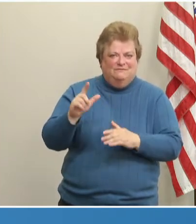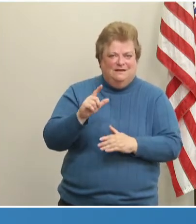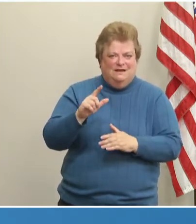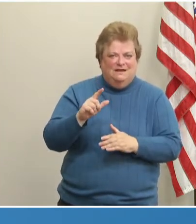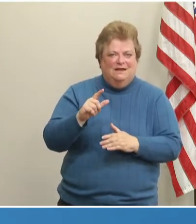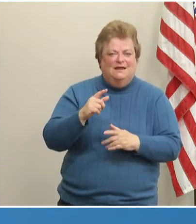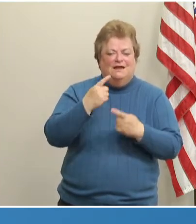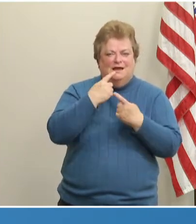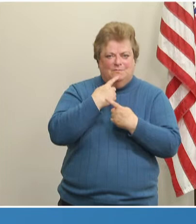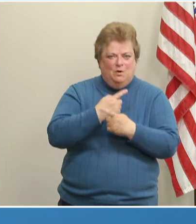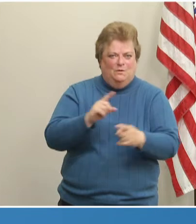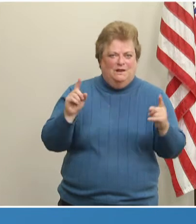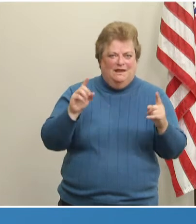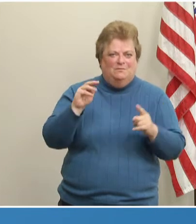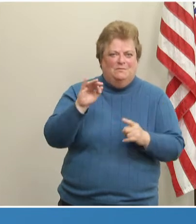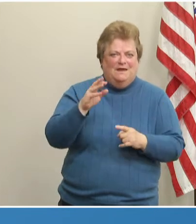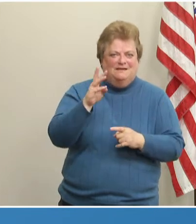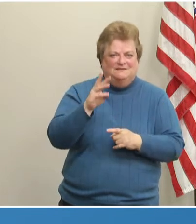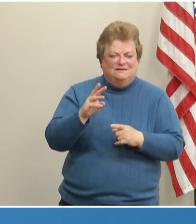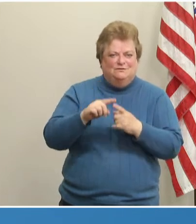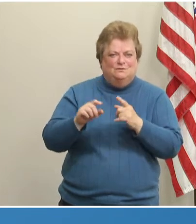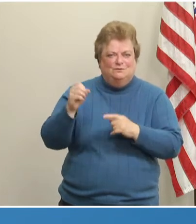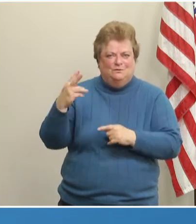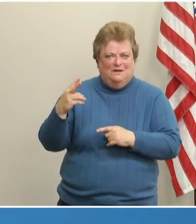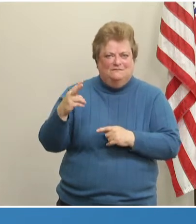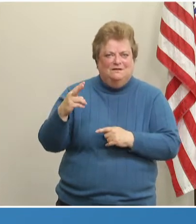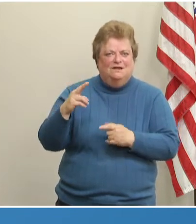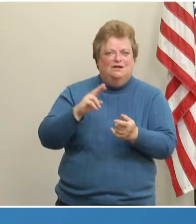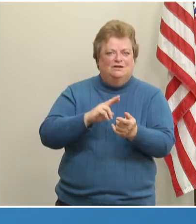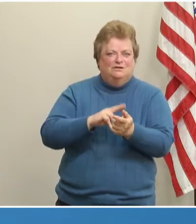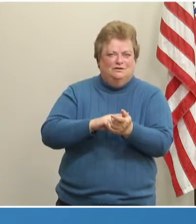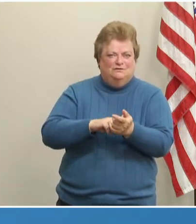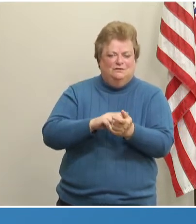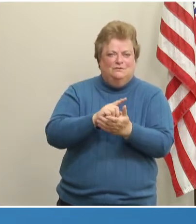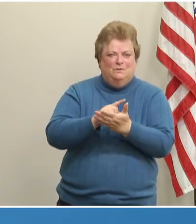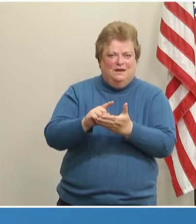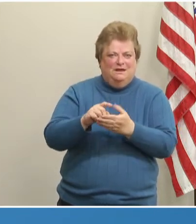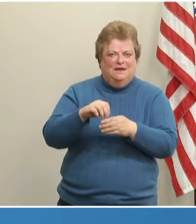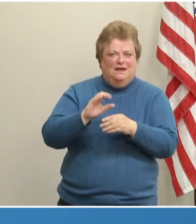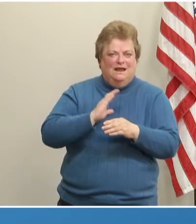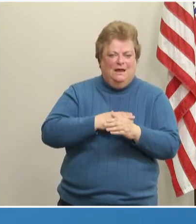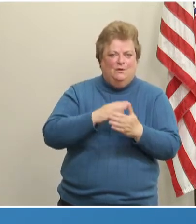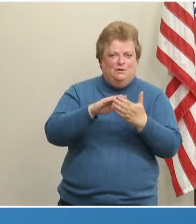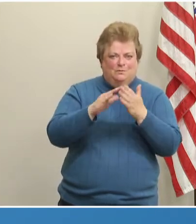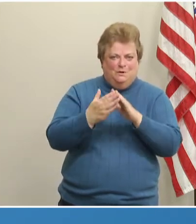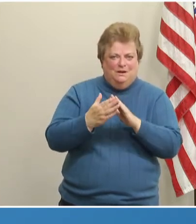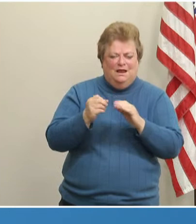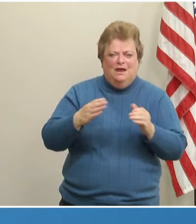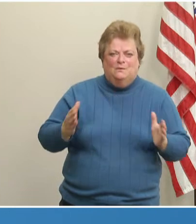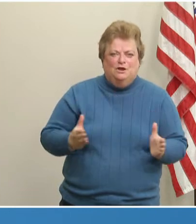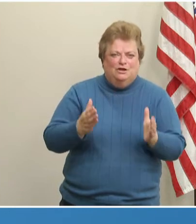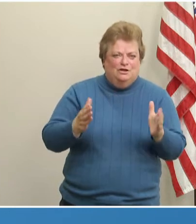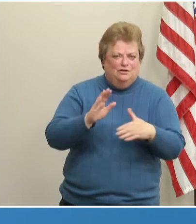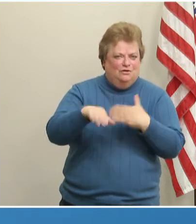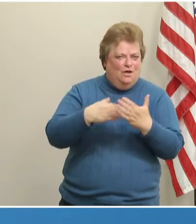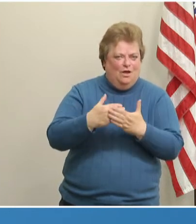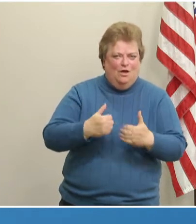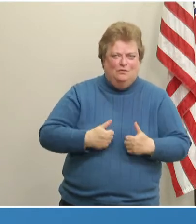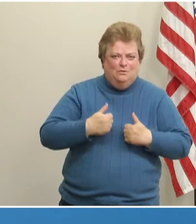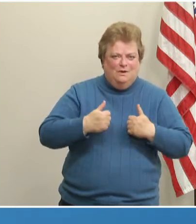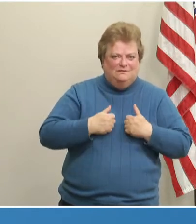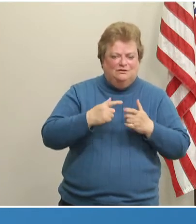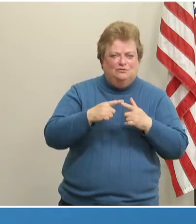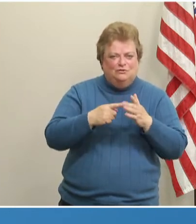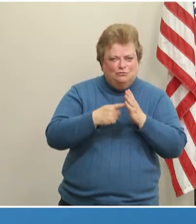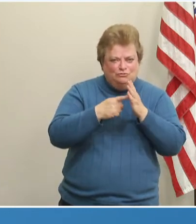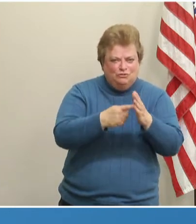Nebraska, do hereby proclaim May 6th through 12th, 2021 as Nurses Week in our community. And I urge all residents to express